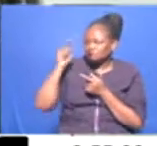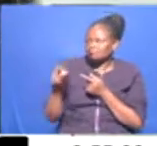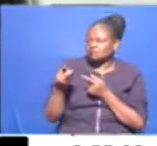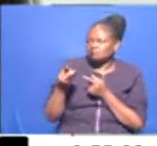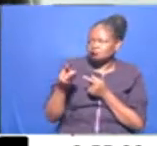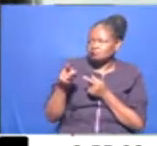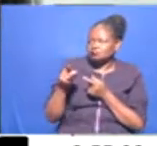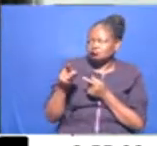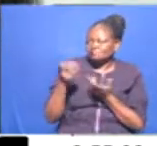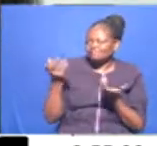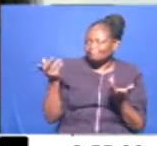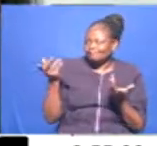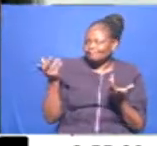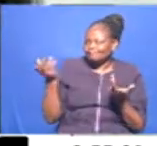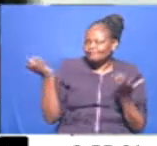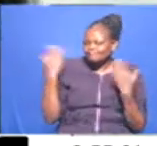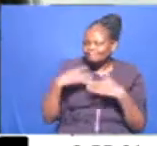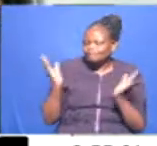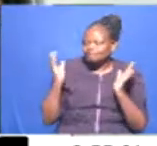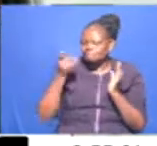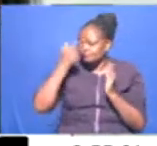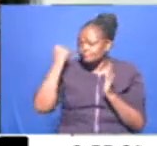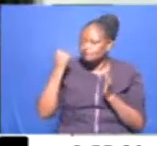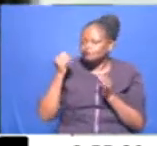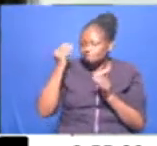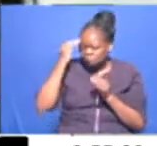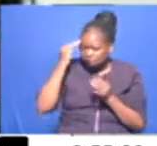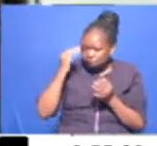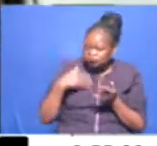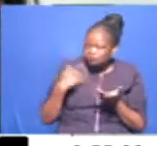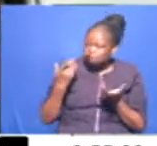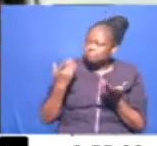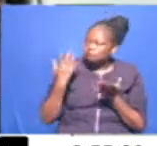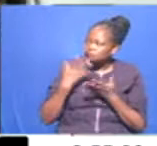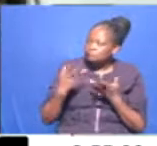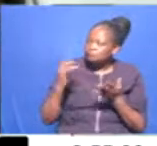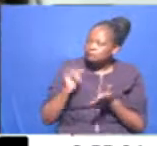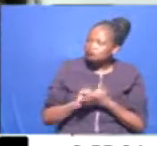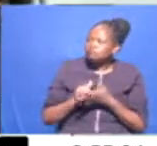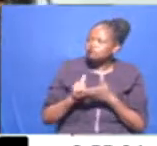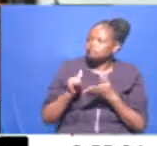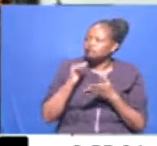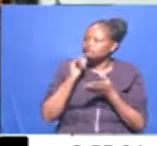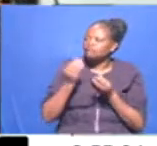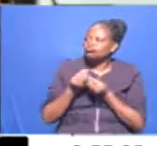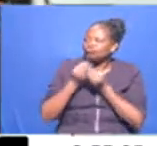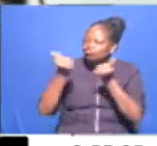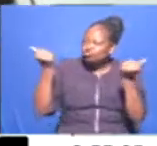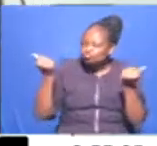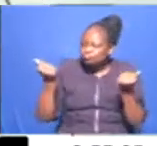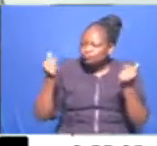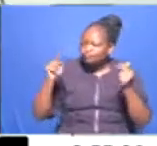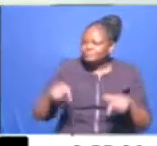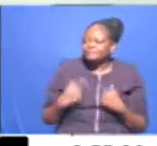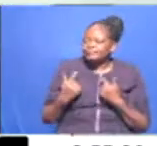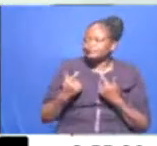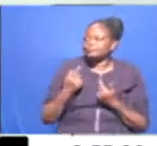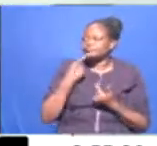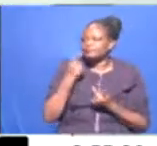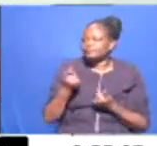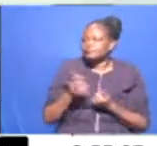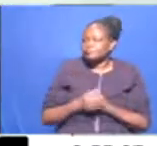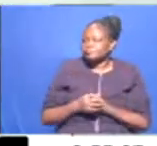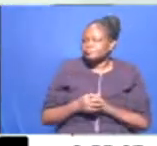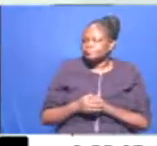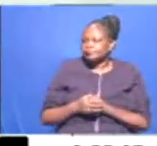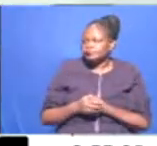done so that we don't have this conversation, because it's reminding me of things I've not also been able to sort or deal with myself. Mm. So it is a